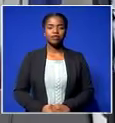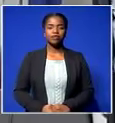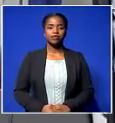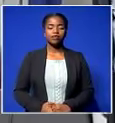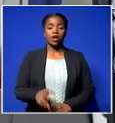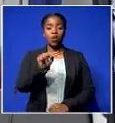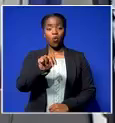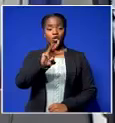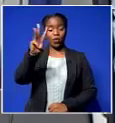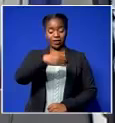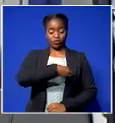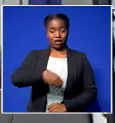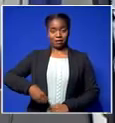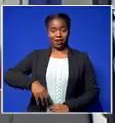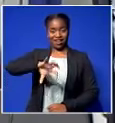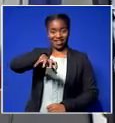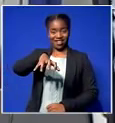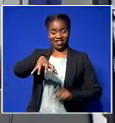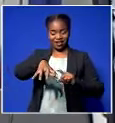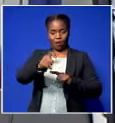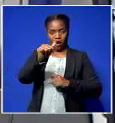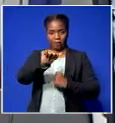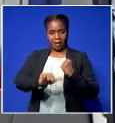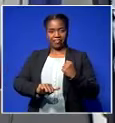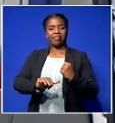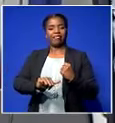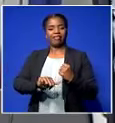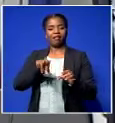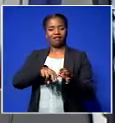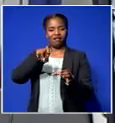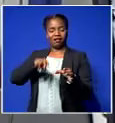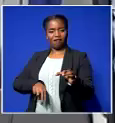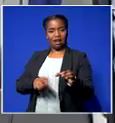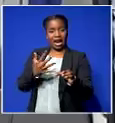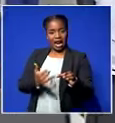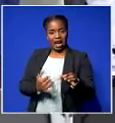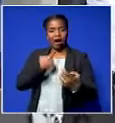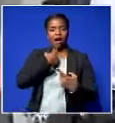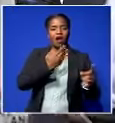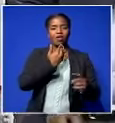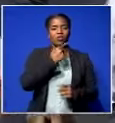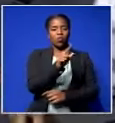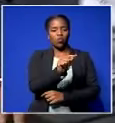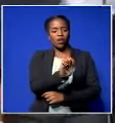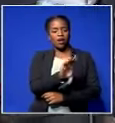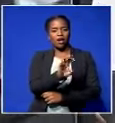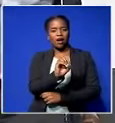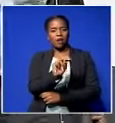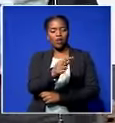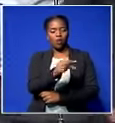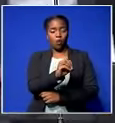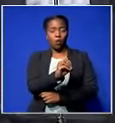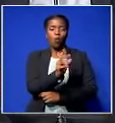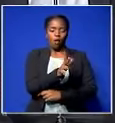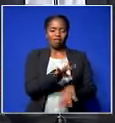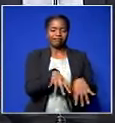Almost a month after Supra Mahumapelo vacated the position of Northwest Premier, the ANC has announced that Tebogo Job Mokgoro will be